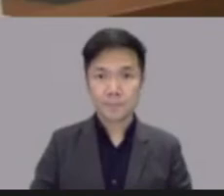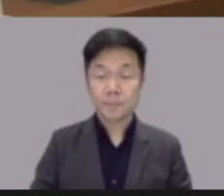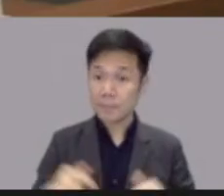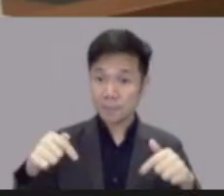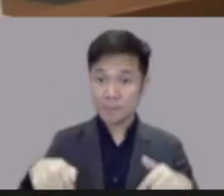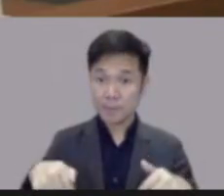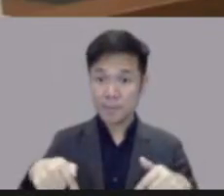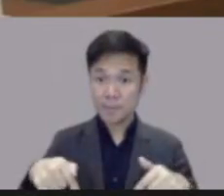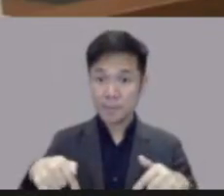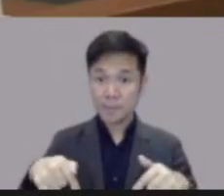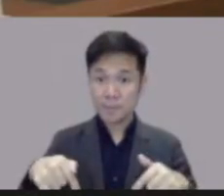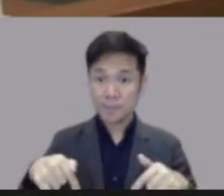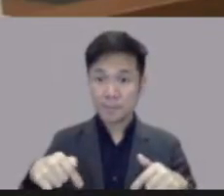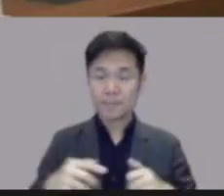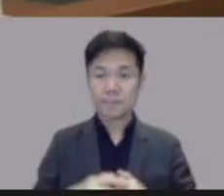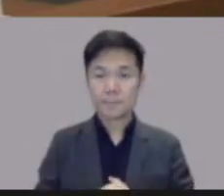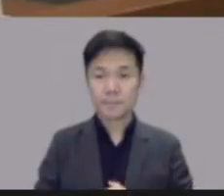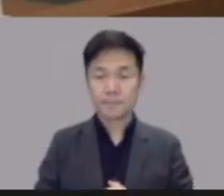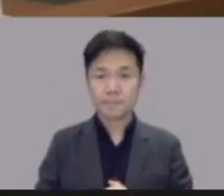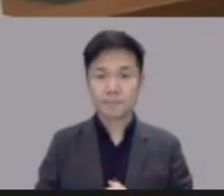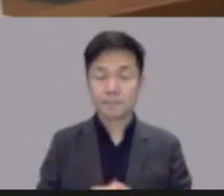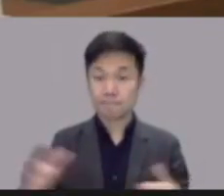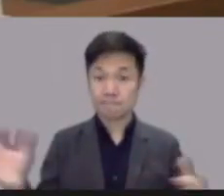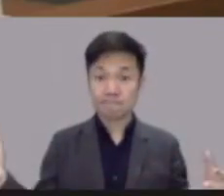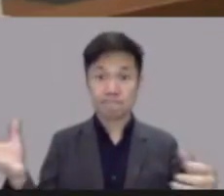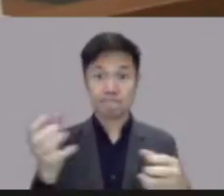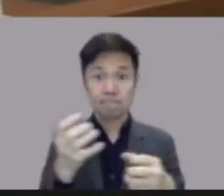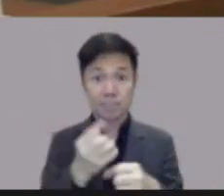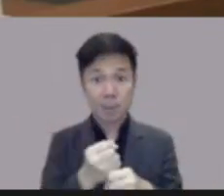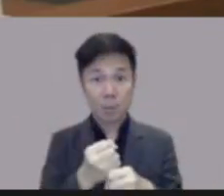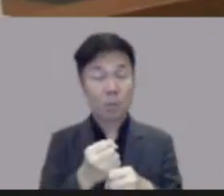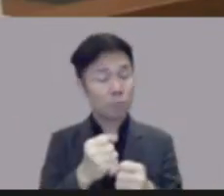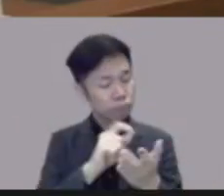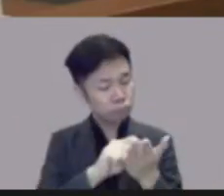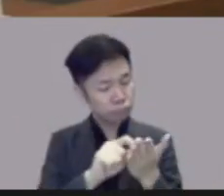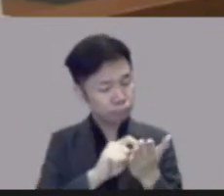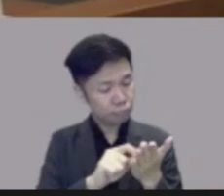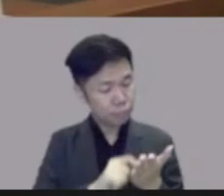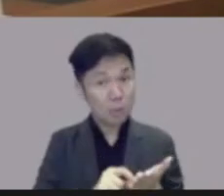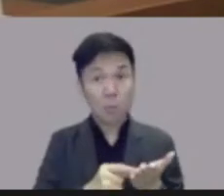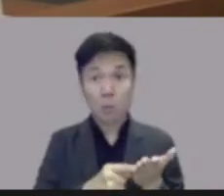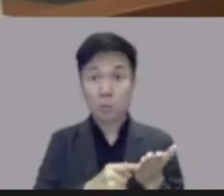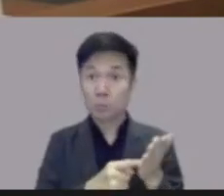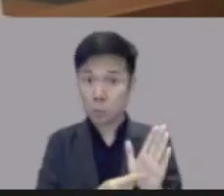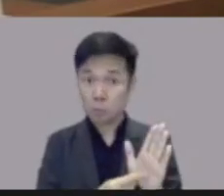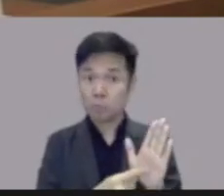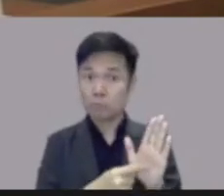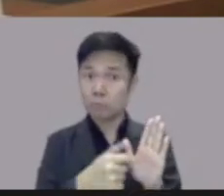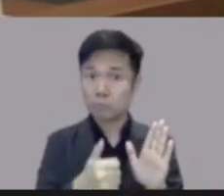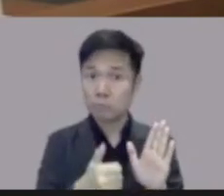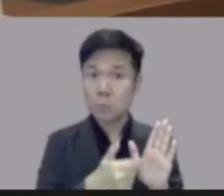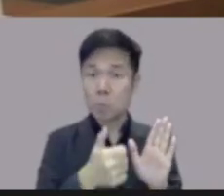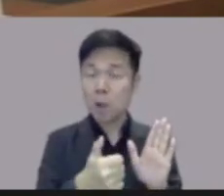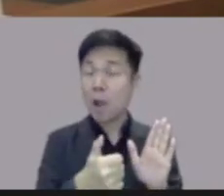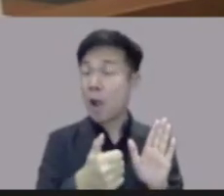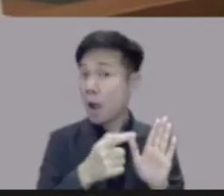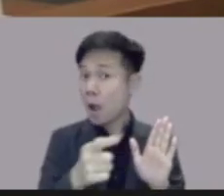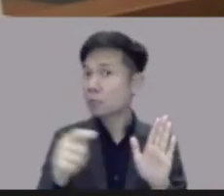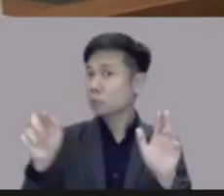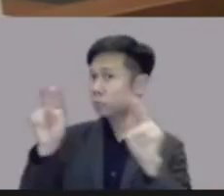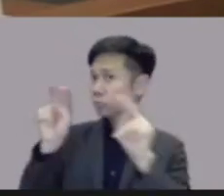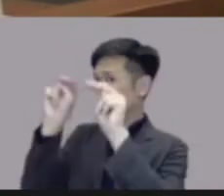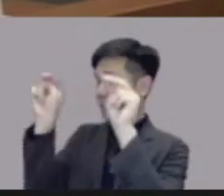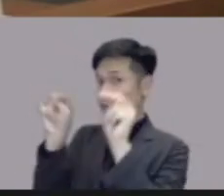the wrap-up of the submitting also reflects a positive single of the international Society to address